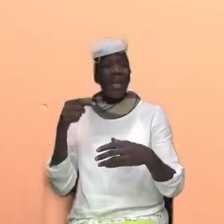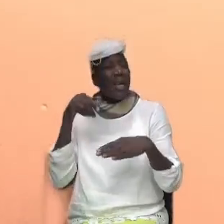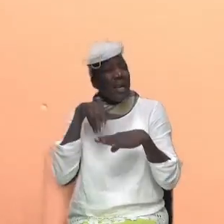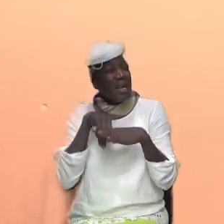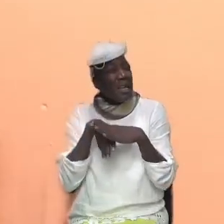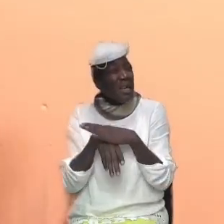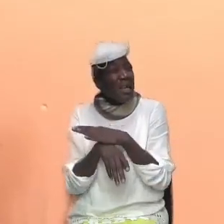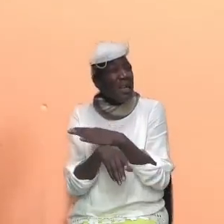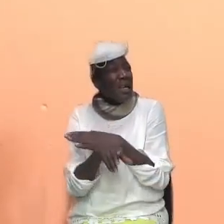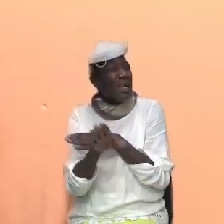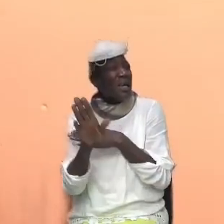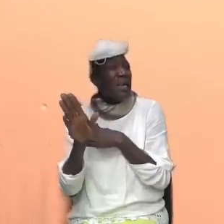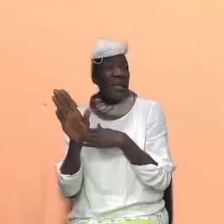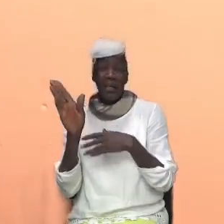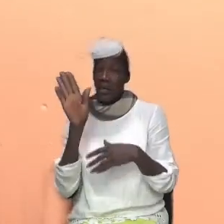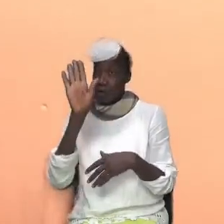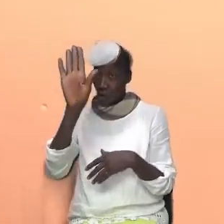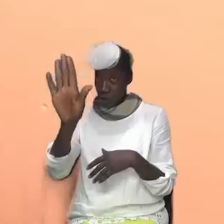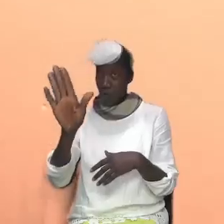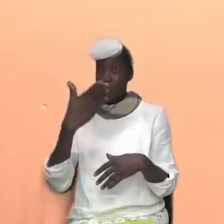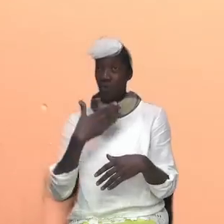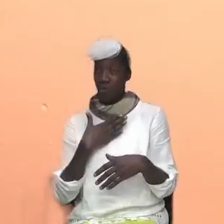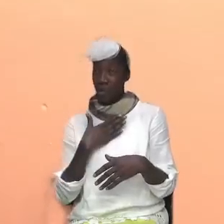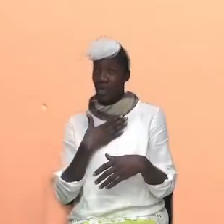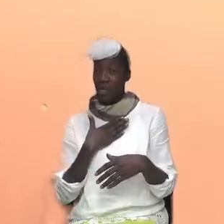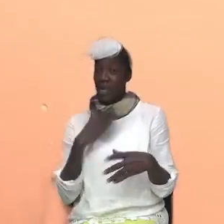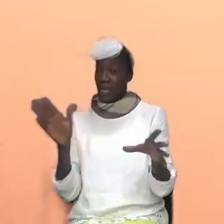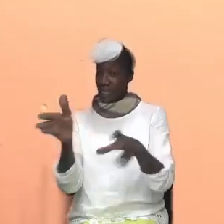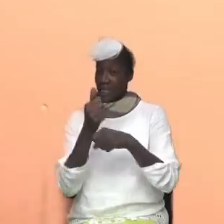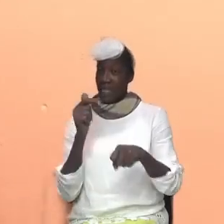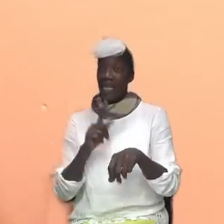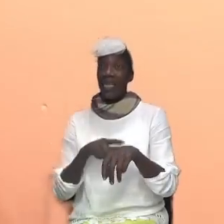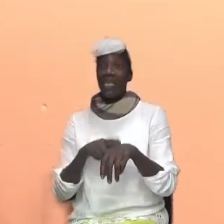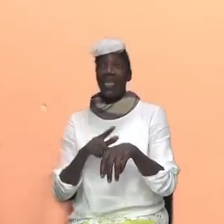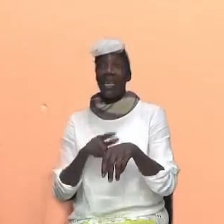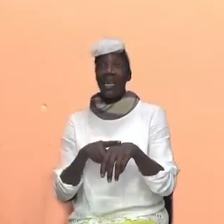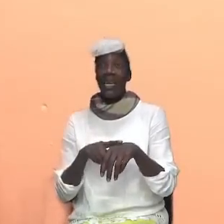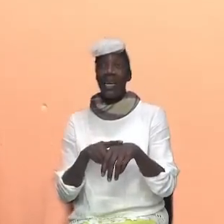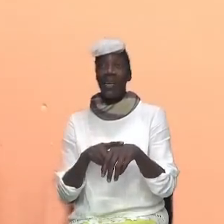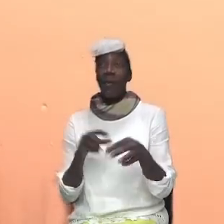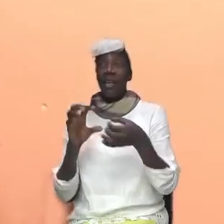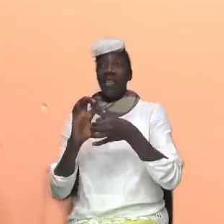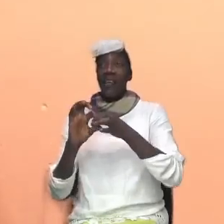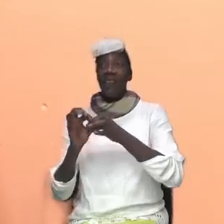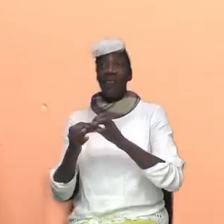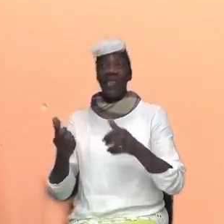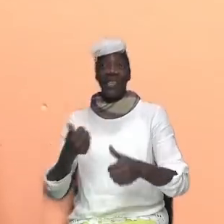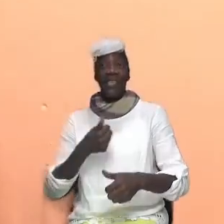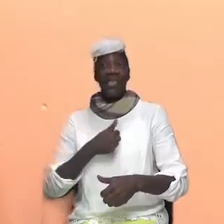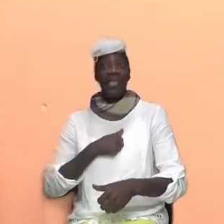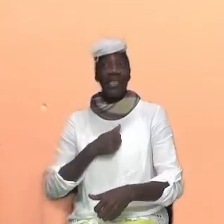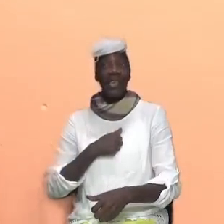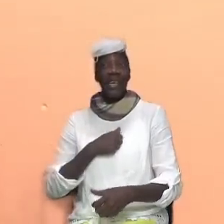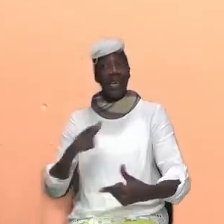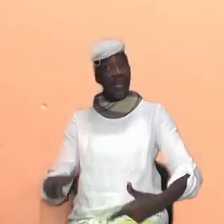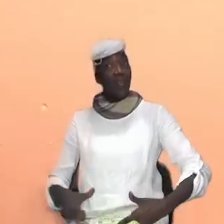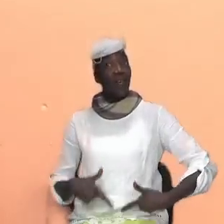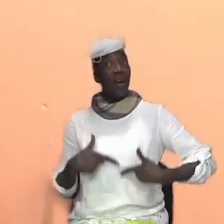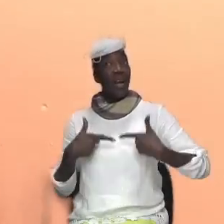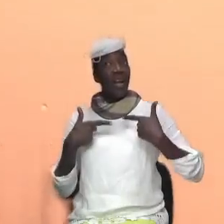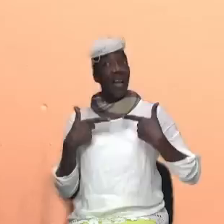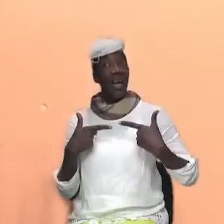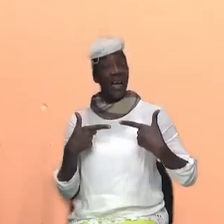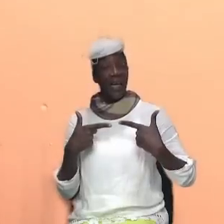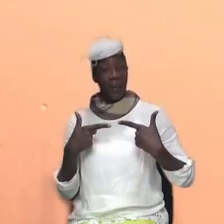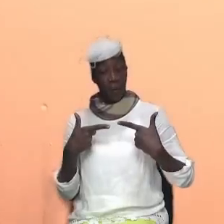system so that we can take the time out to adjust ourselves, adjust our lives so that